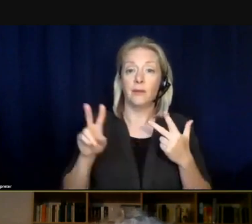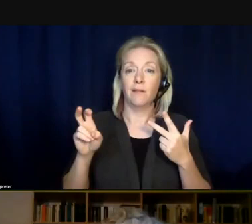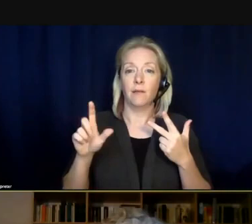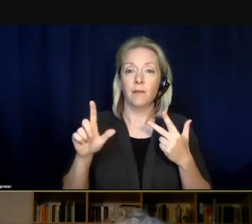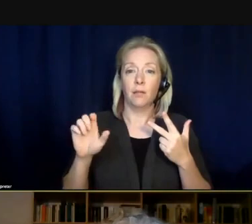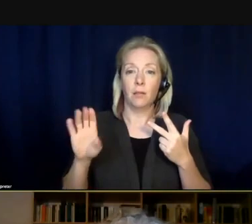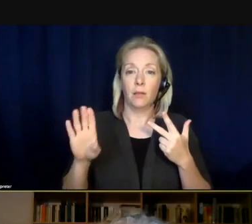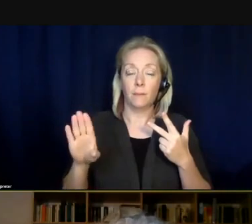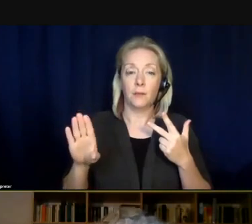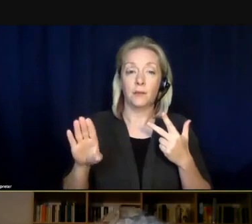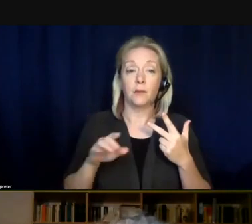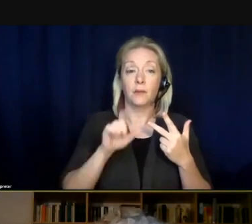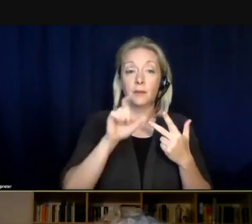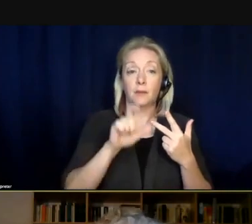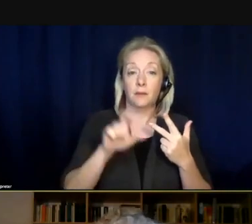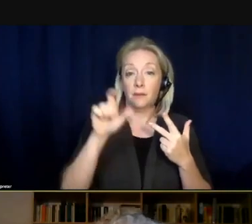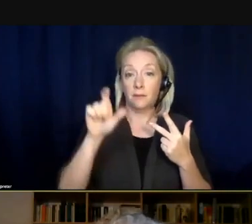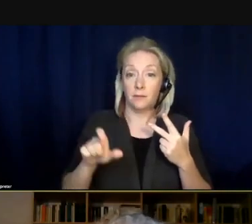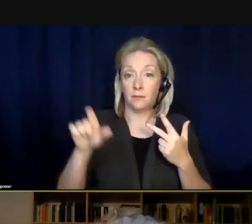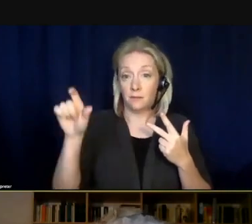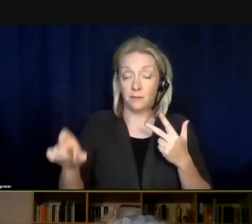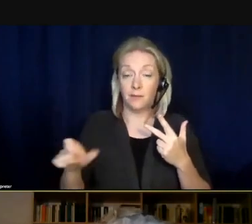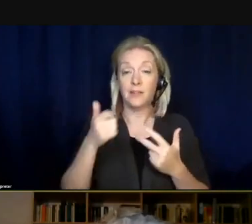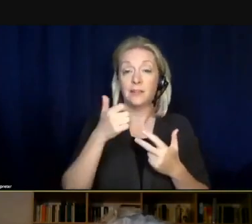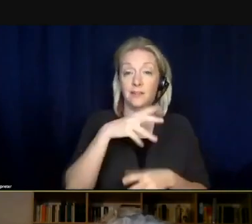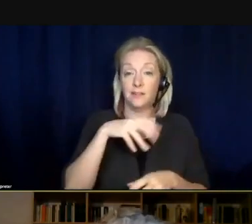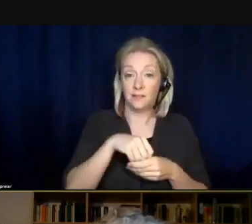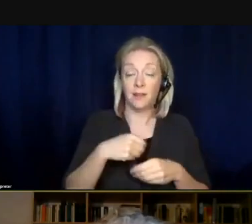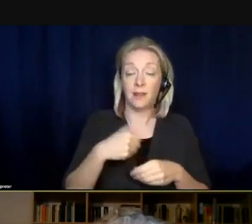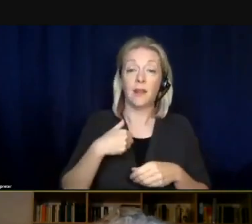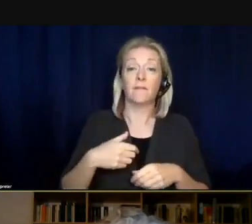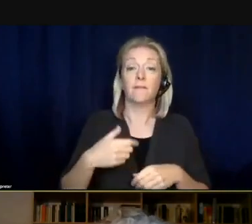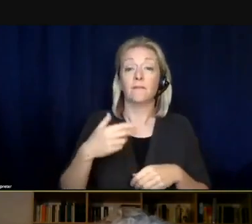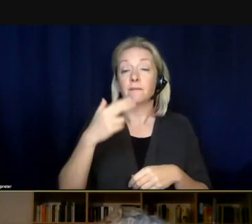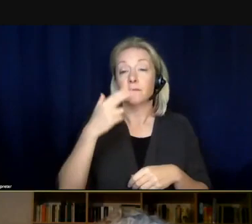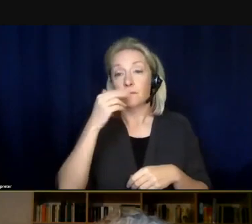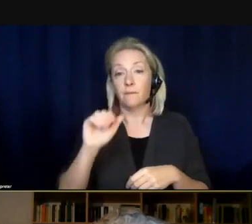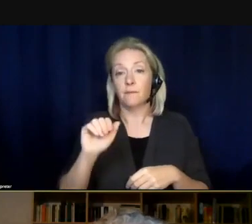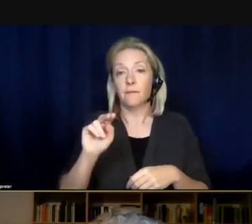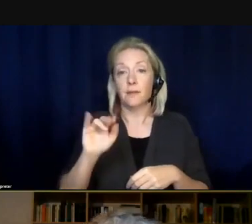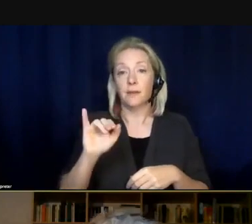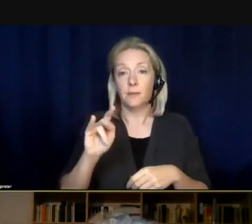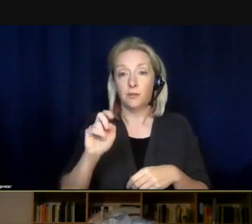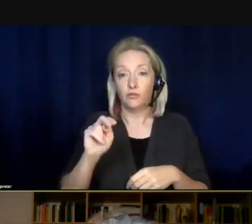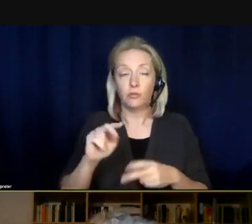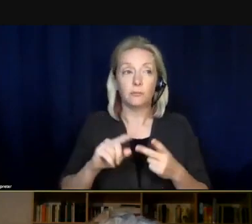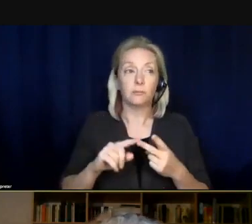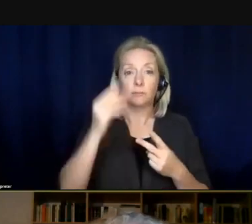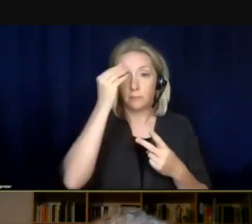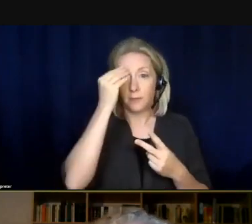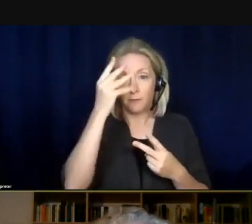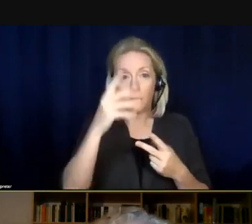Each of the labs has animation, information, games,